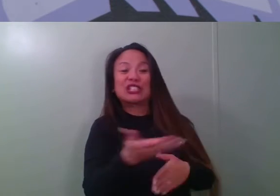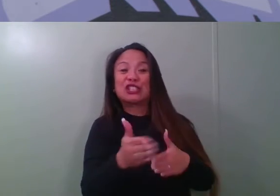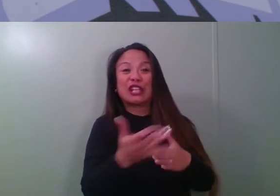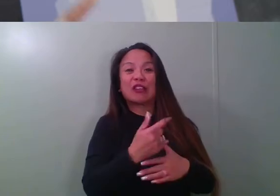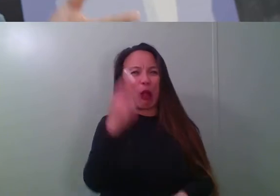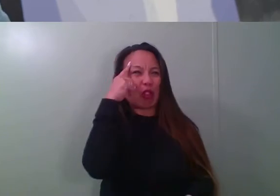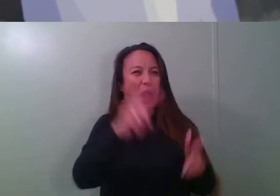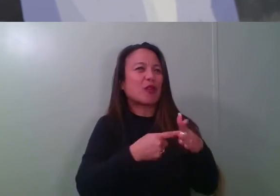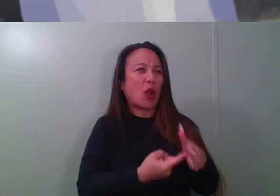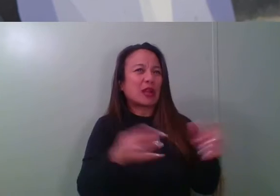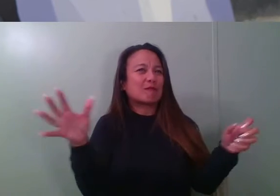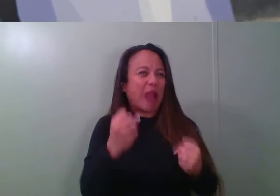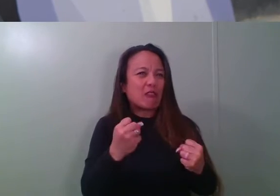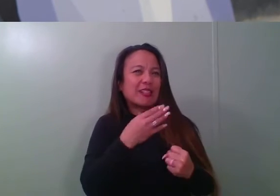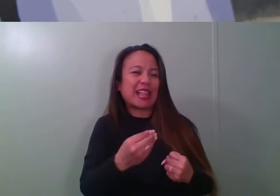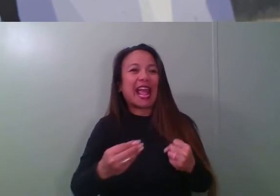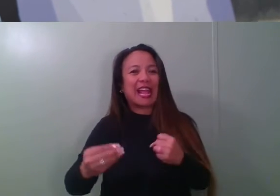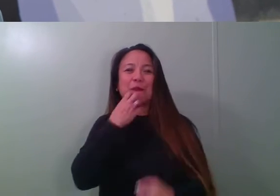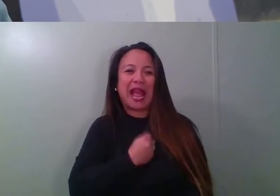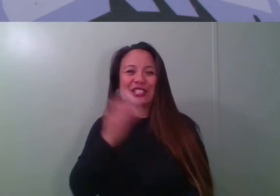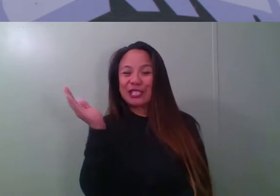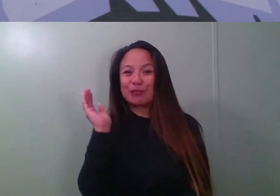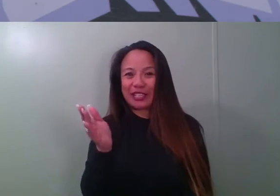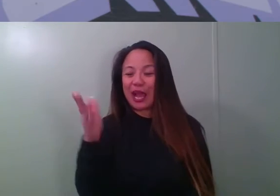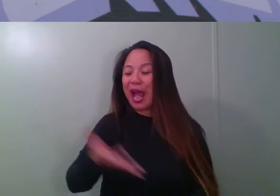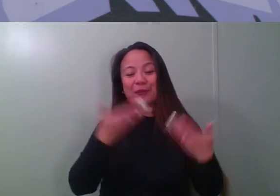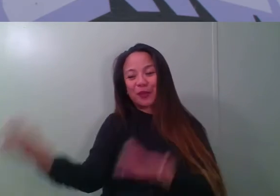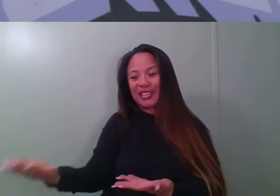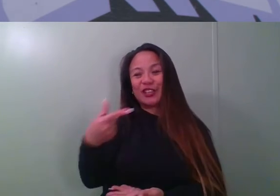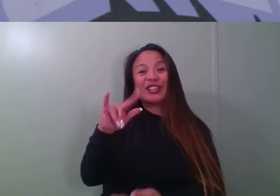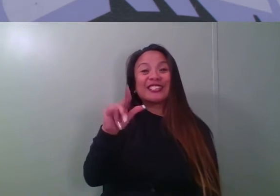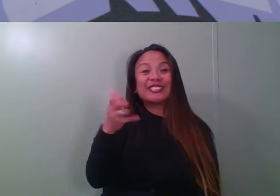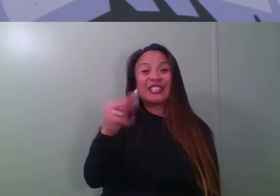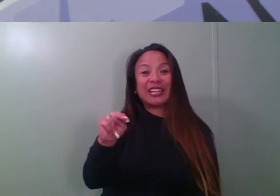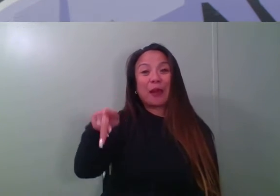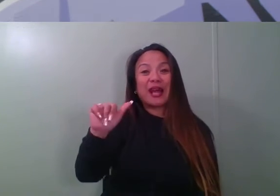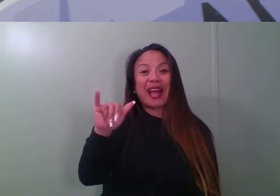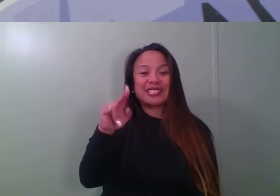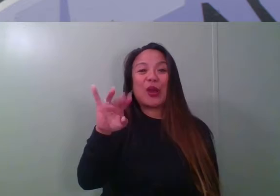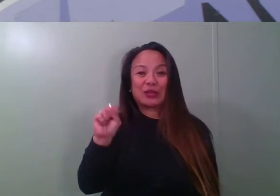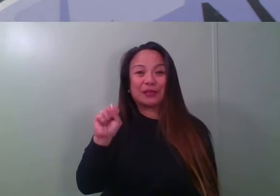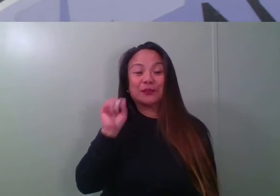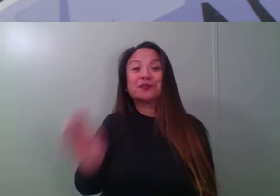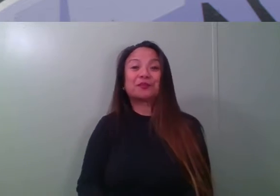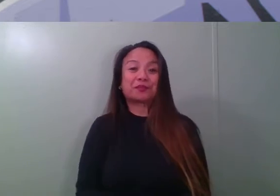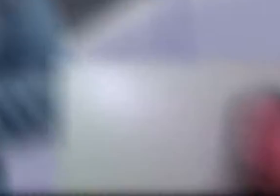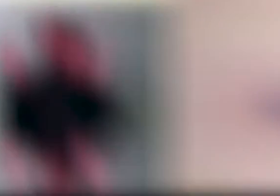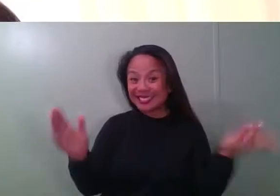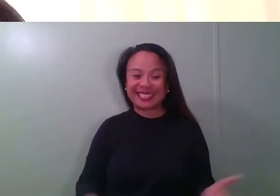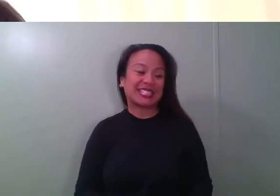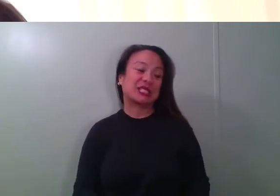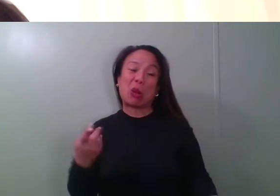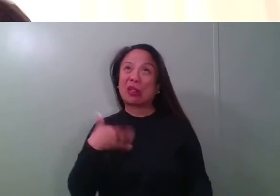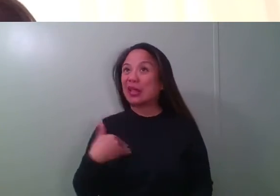in the fall. Here to share powerfully thought-provoking and passionate speech, I bring you Jillian Palacios.